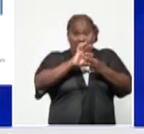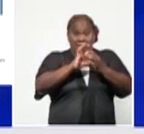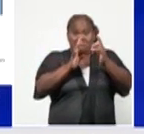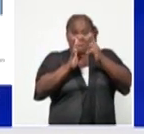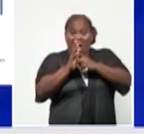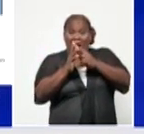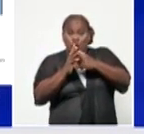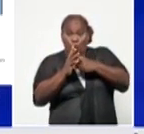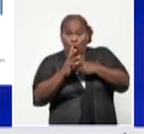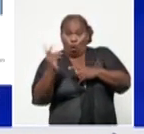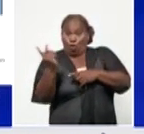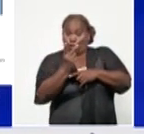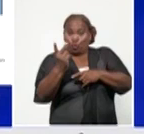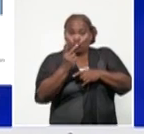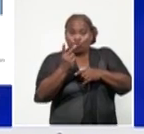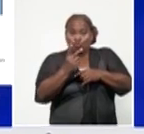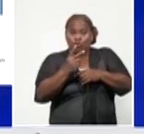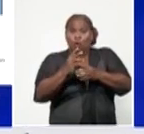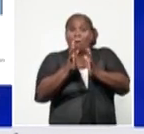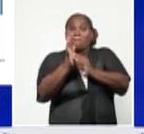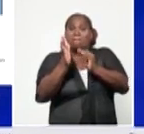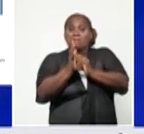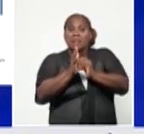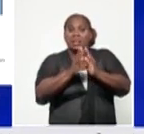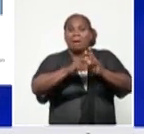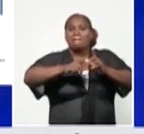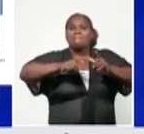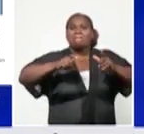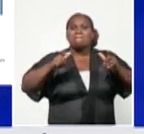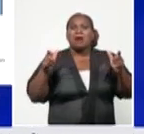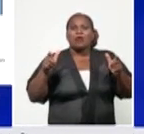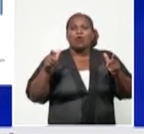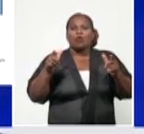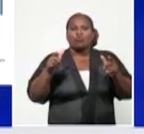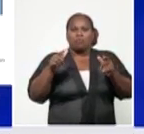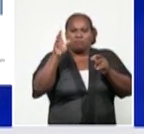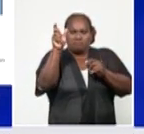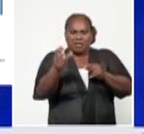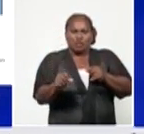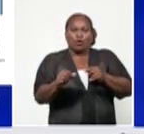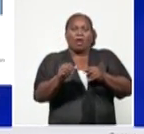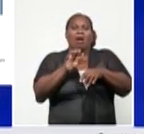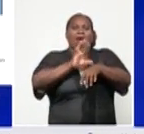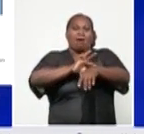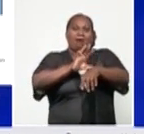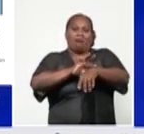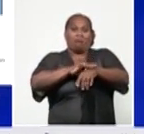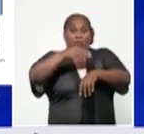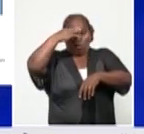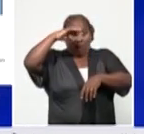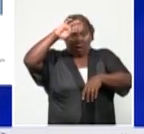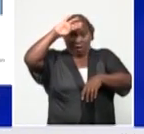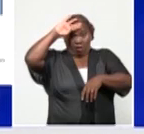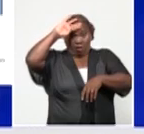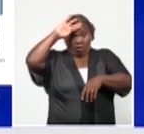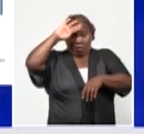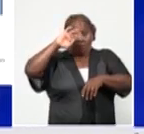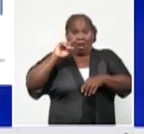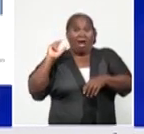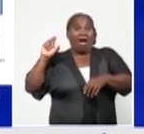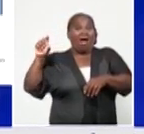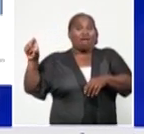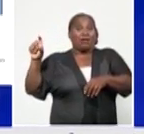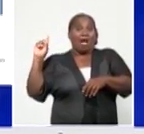May. Now, look at the end of the chart. As of the 21st of July, we have been seeing a growing number of